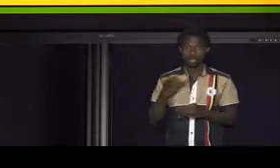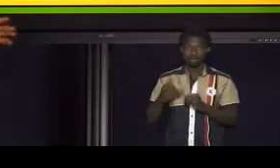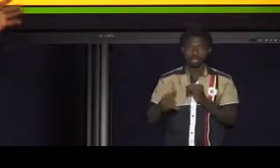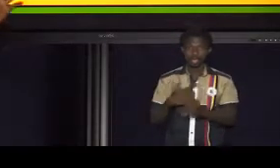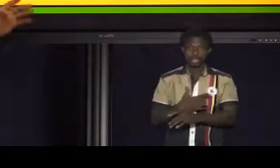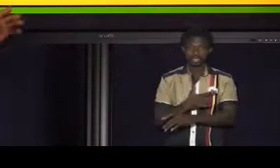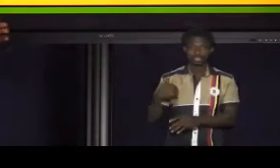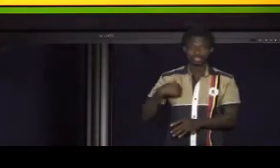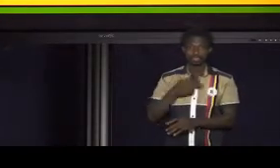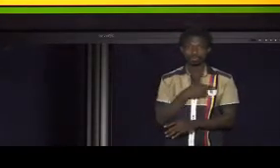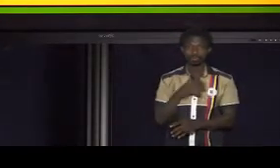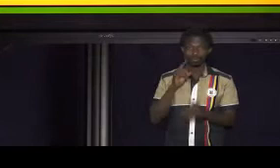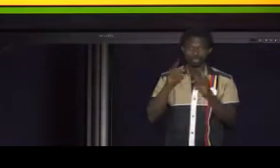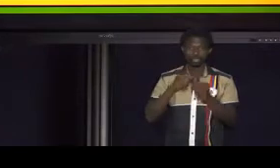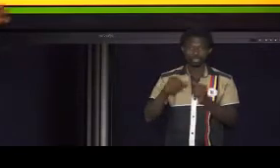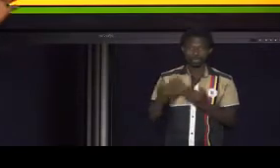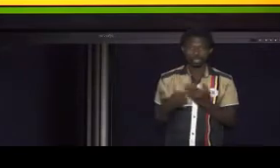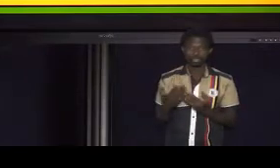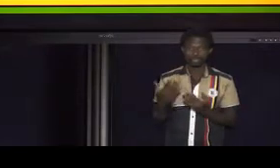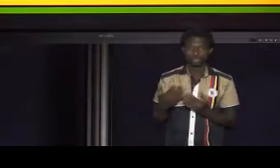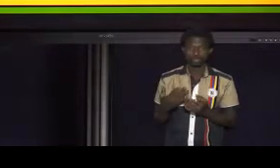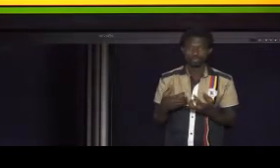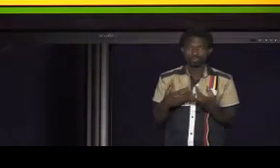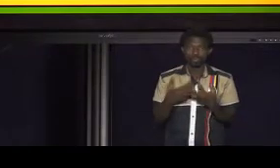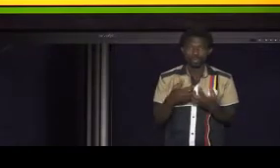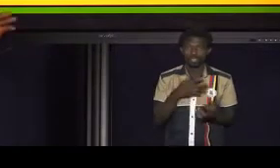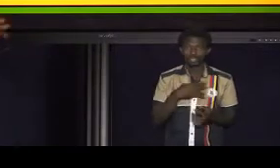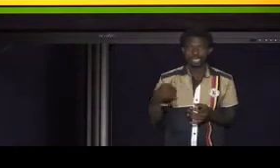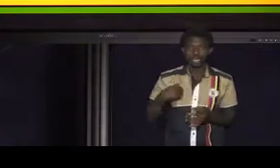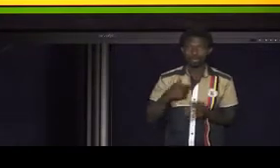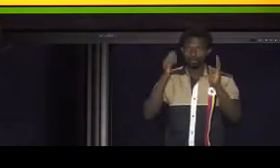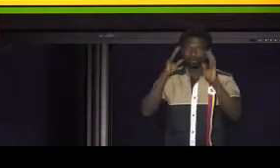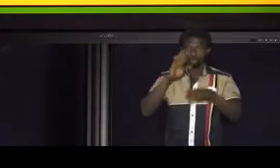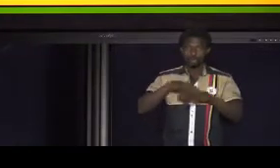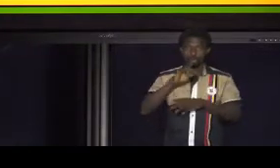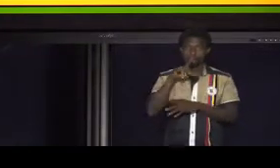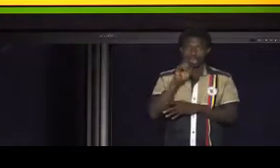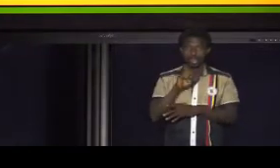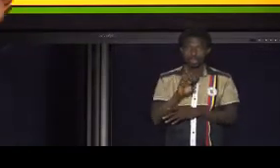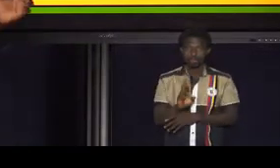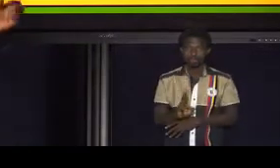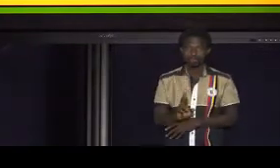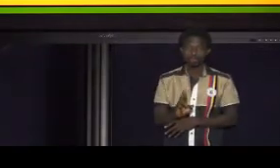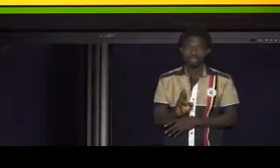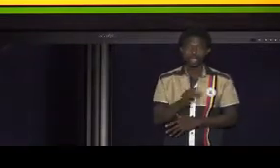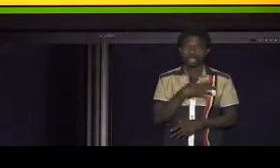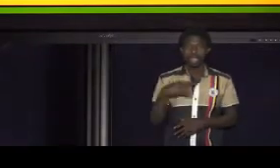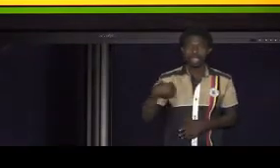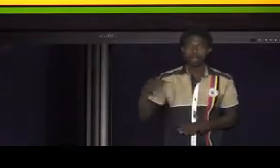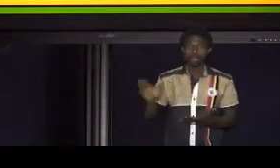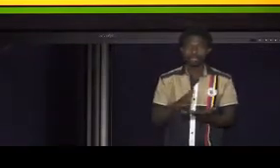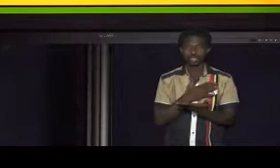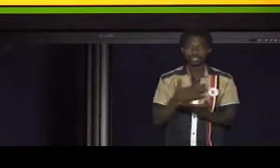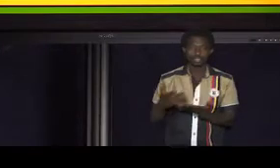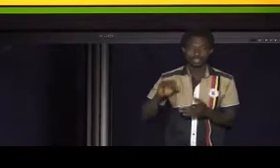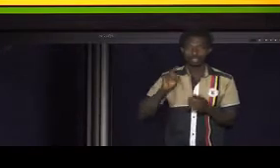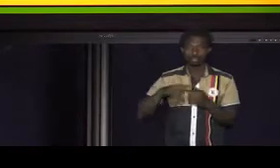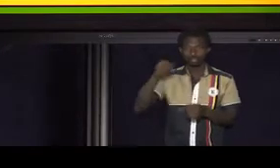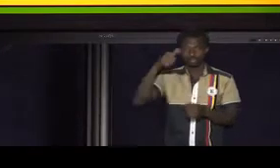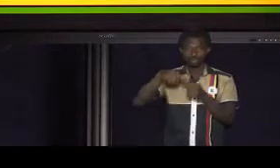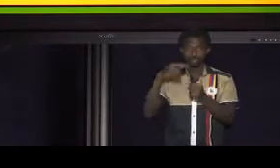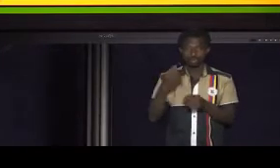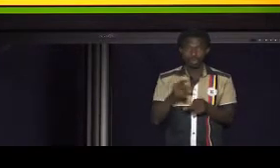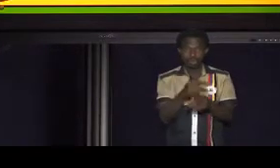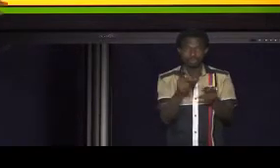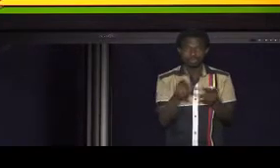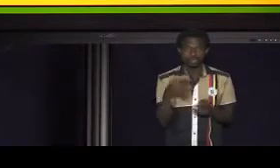we talked about simple machine and we focused on lever. There we sang a song to remember the